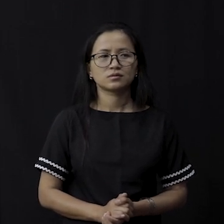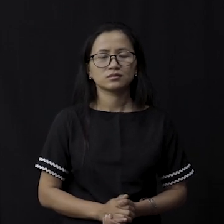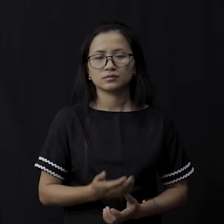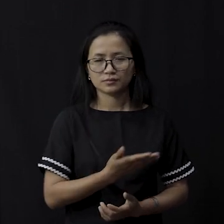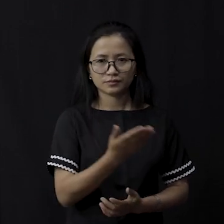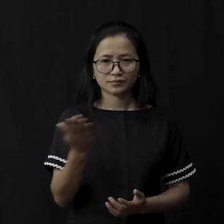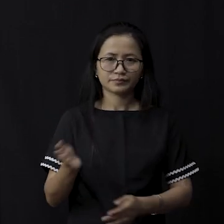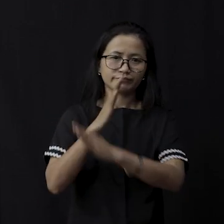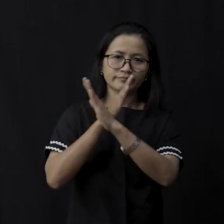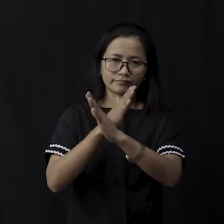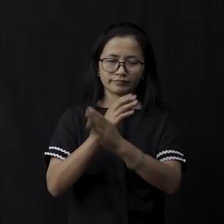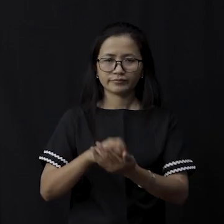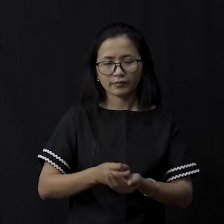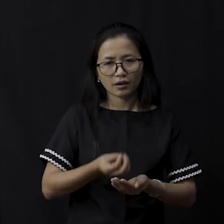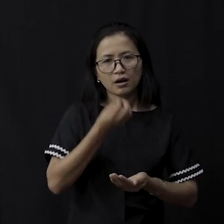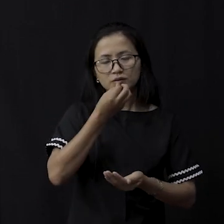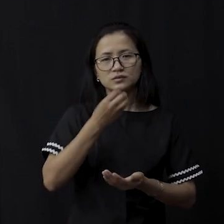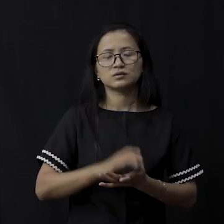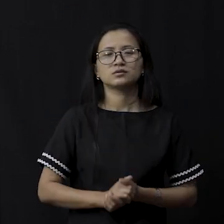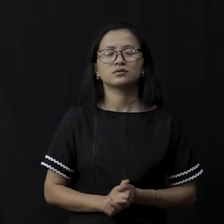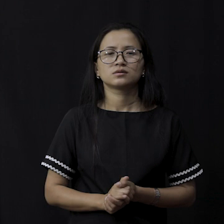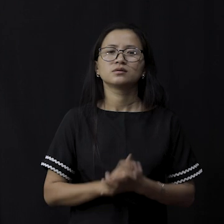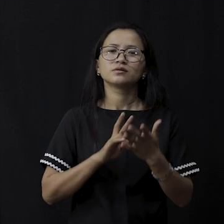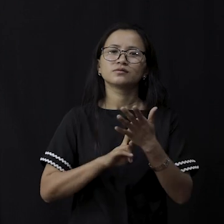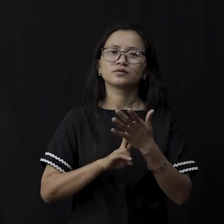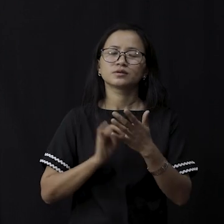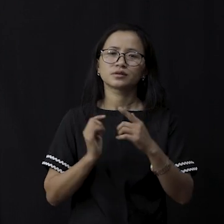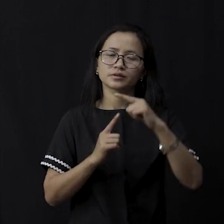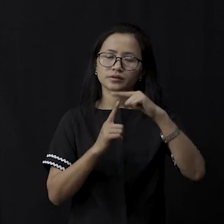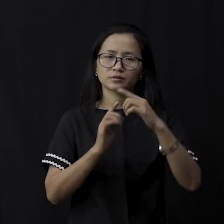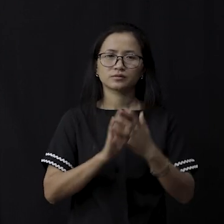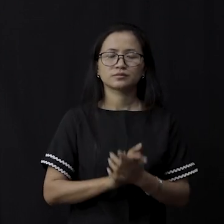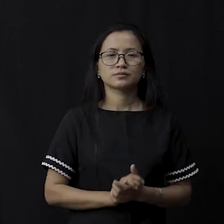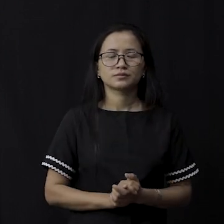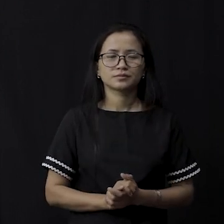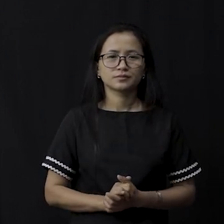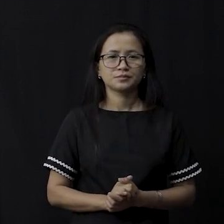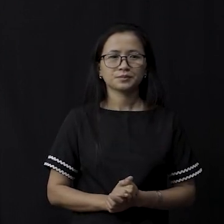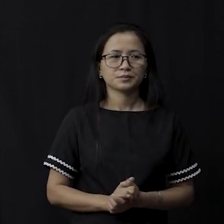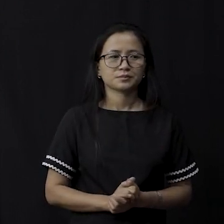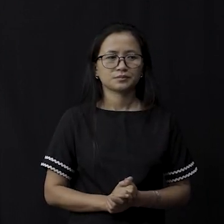They are protective food. Vitamins are protective food.